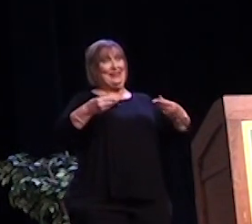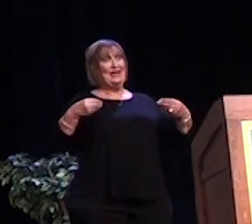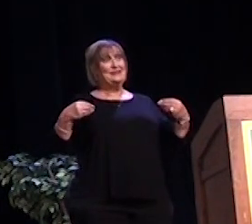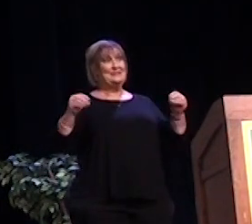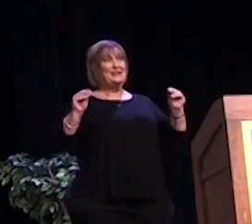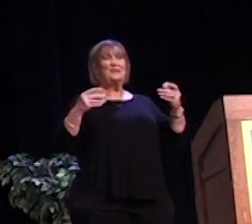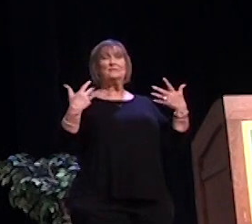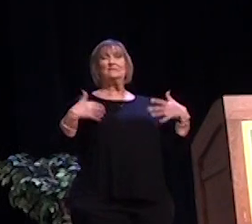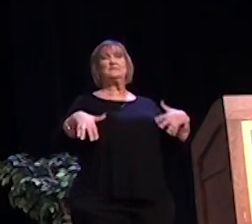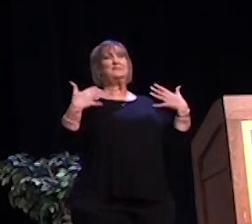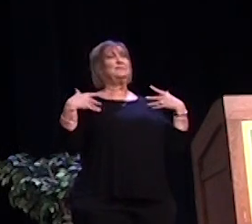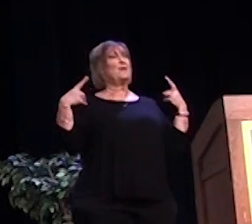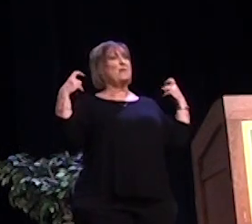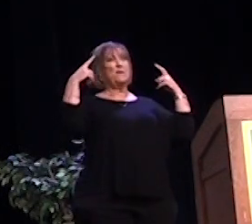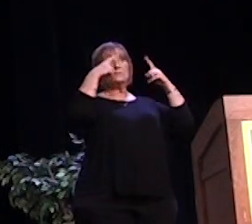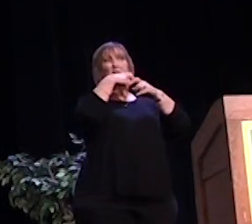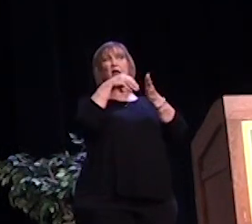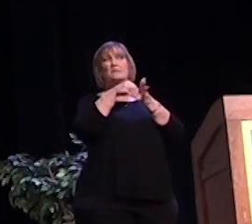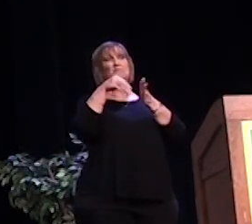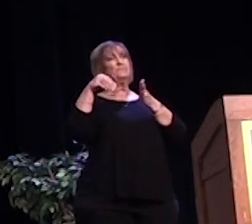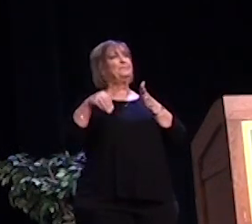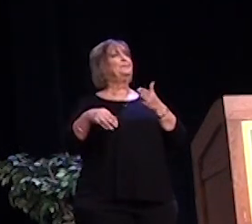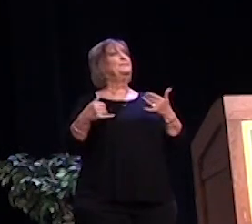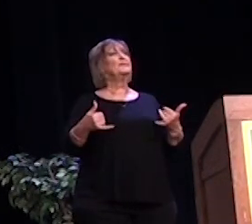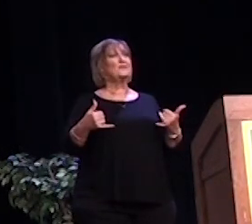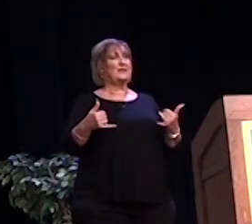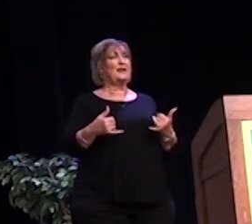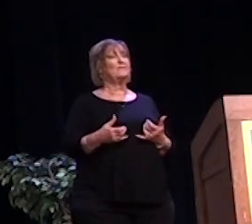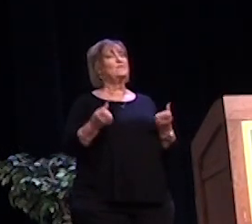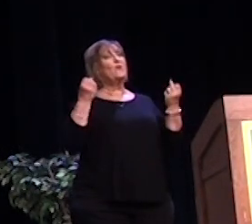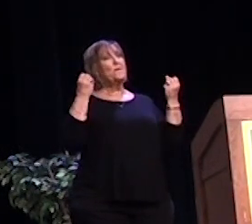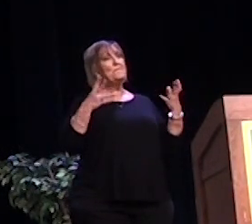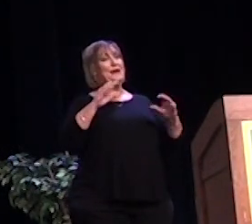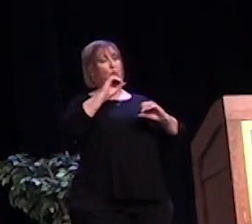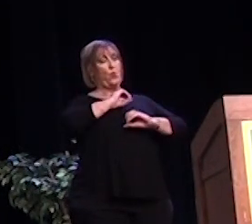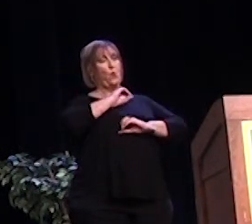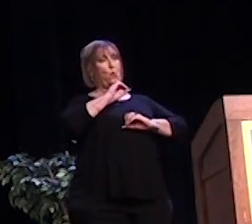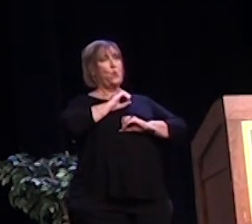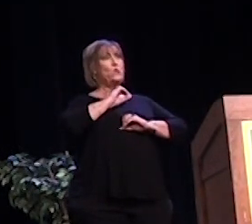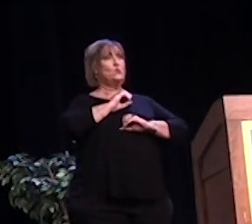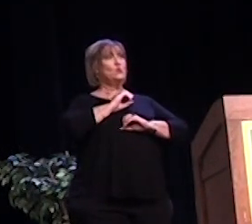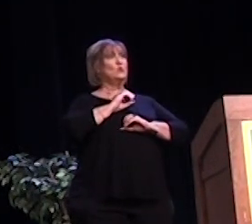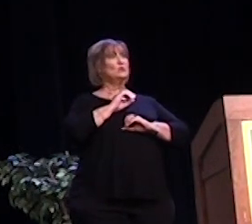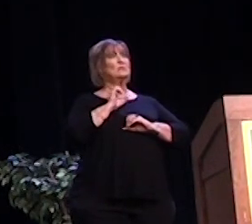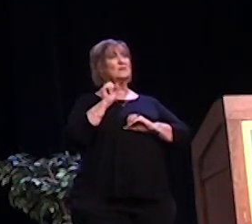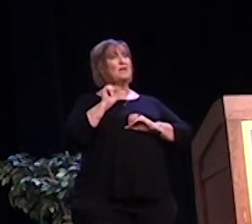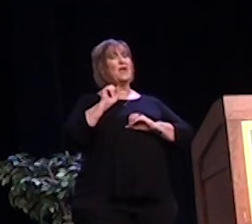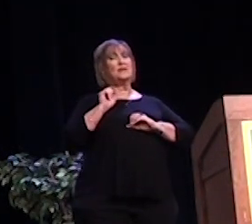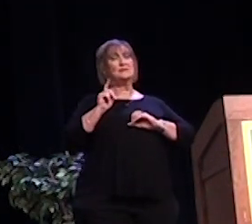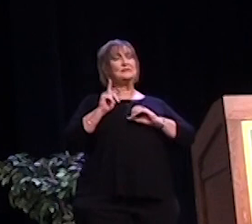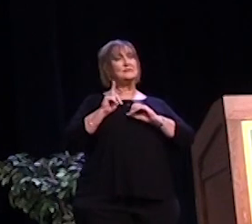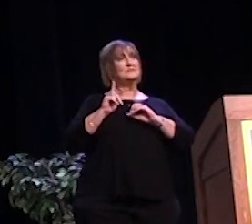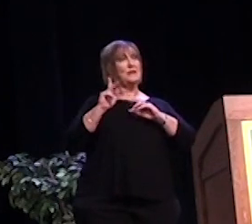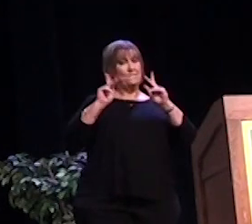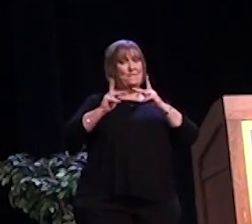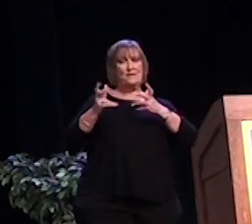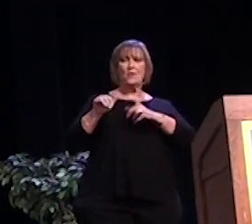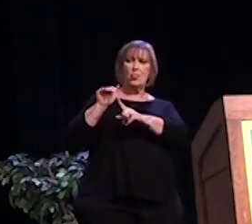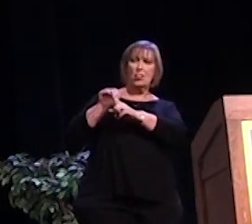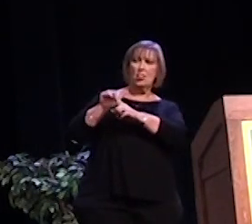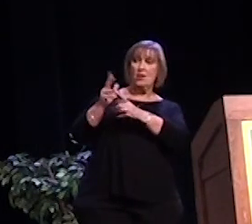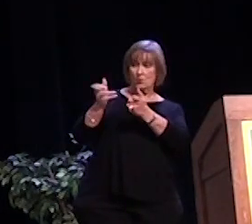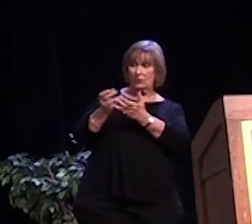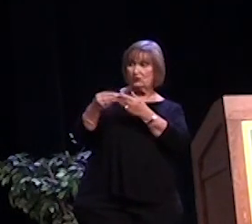enormously, tremendously expensive right now. So I think a lot of the community owners are getting hounded with developers